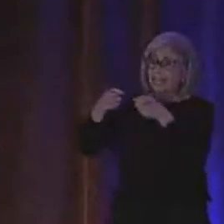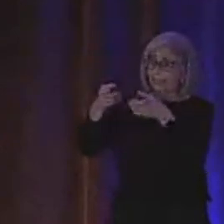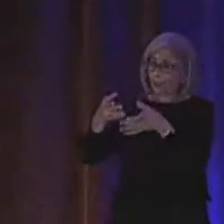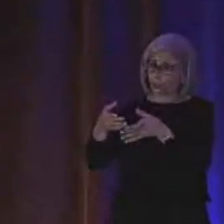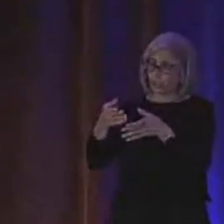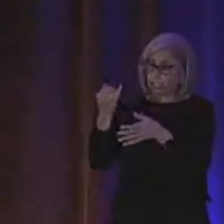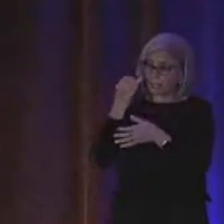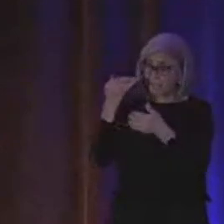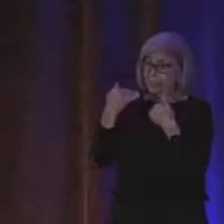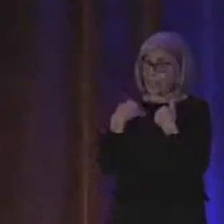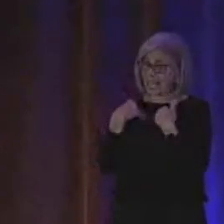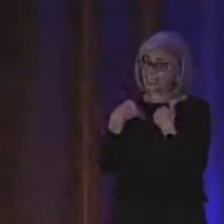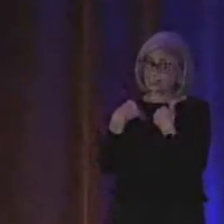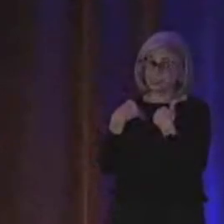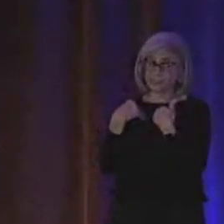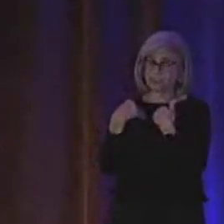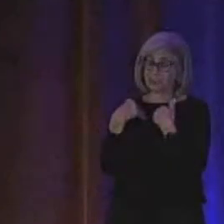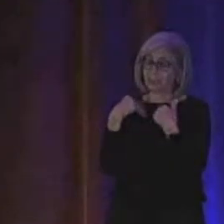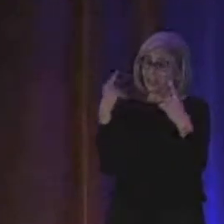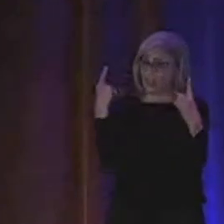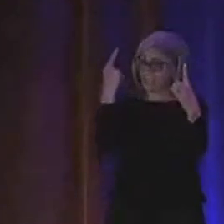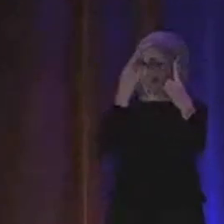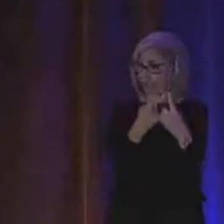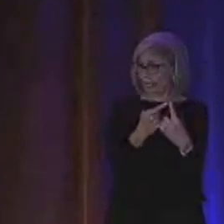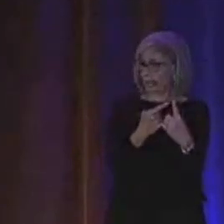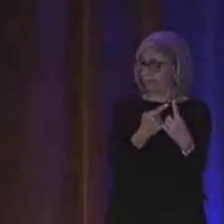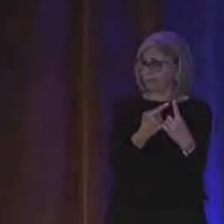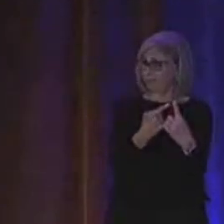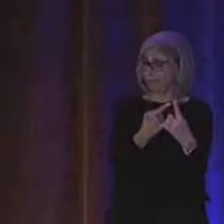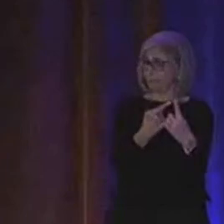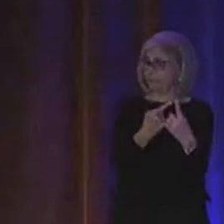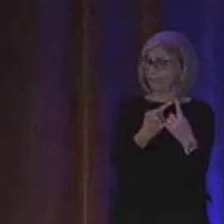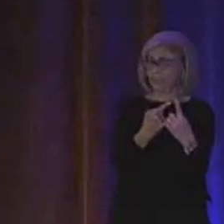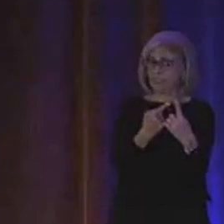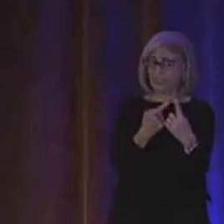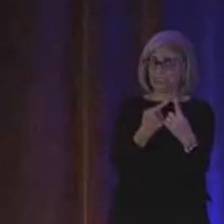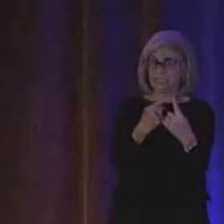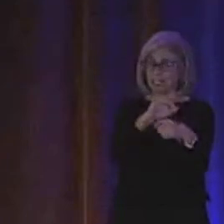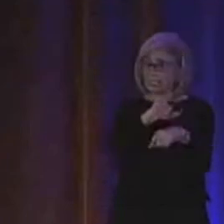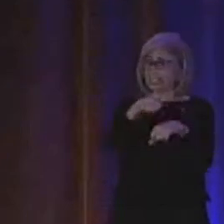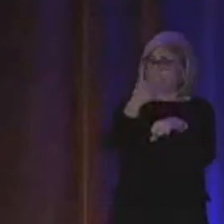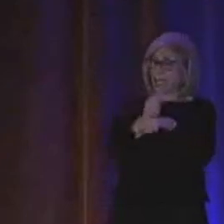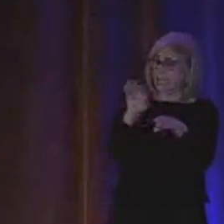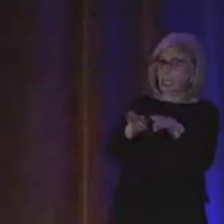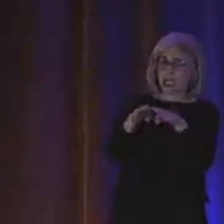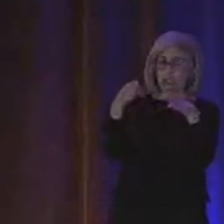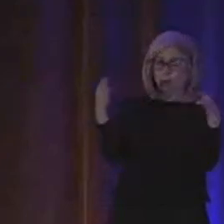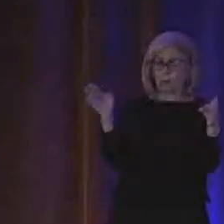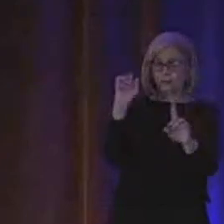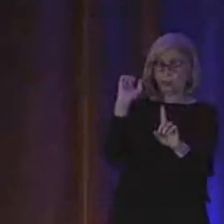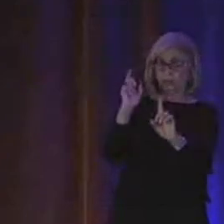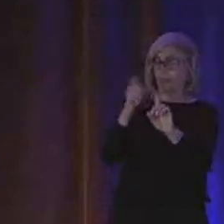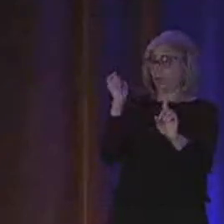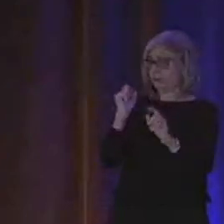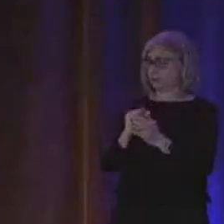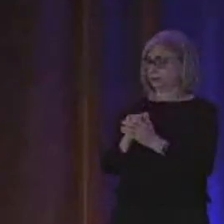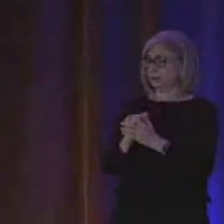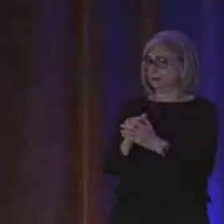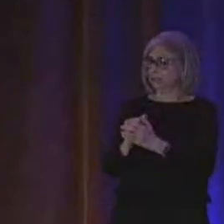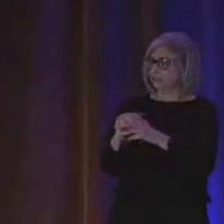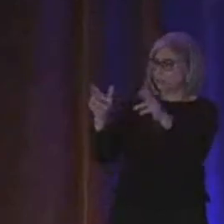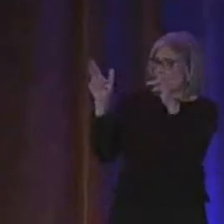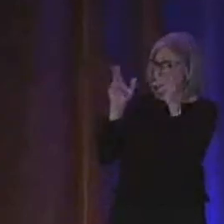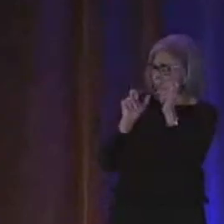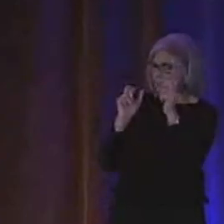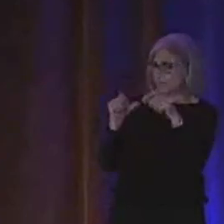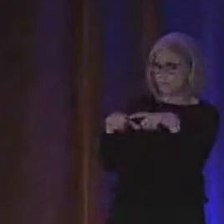if it has the target, set is open to false. And you're going to use that to listen for mouse up and